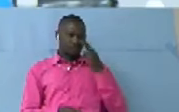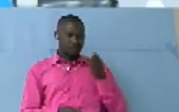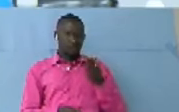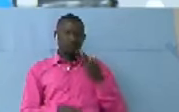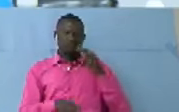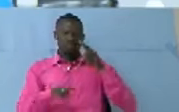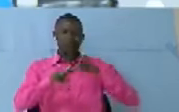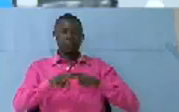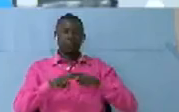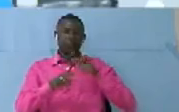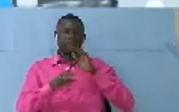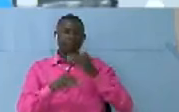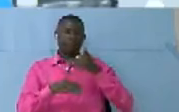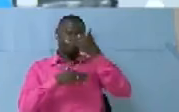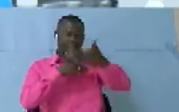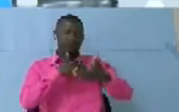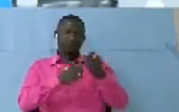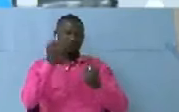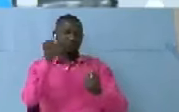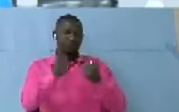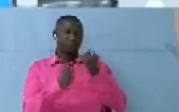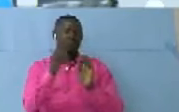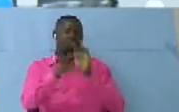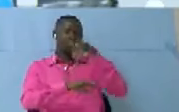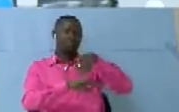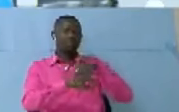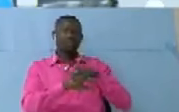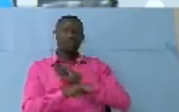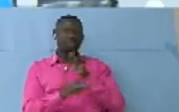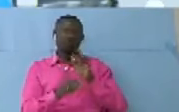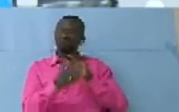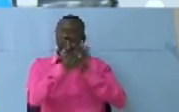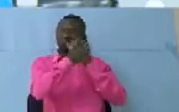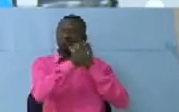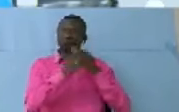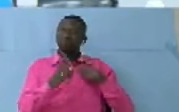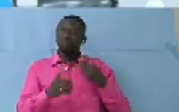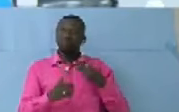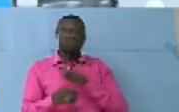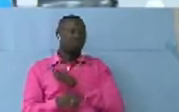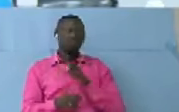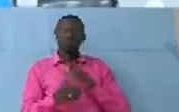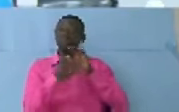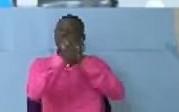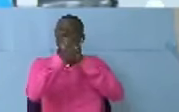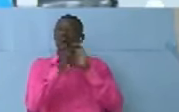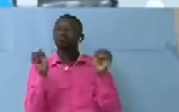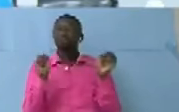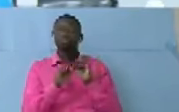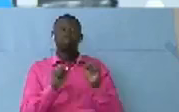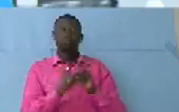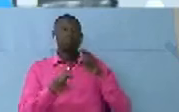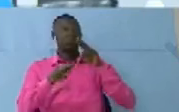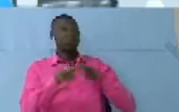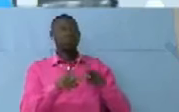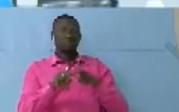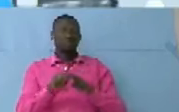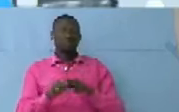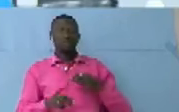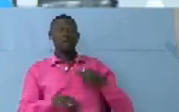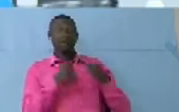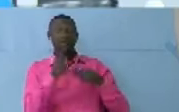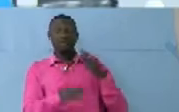pickup. Among Kontong. He did not greet us. Vanama Kontong. We too did not greet him. Basiri. We are sitting. Nasol